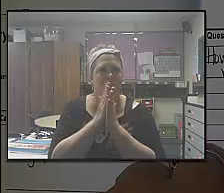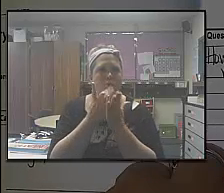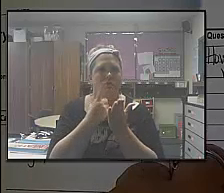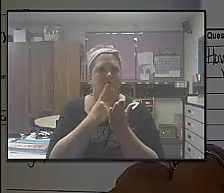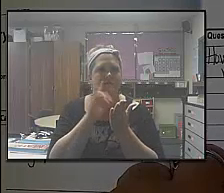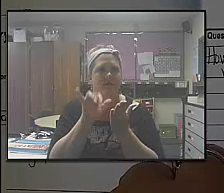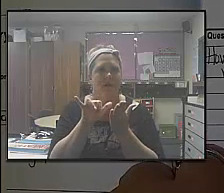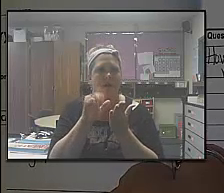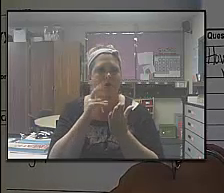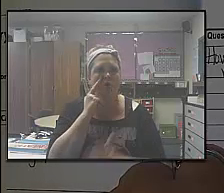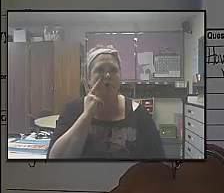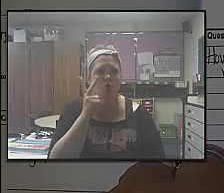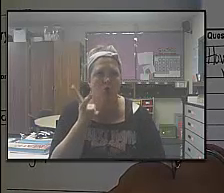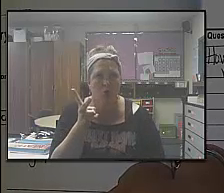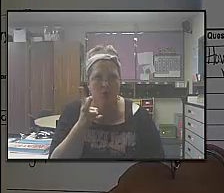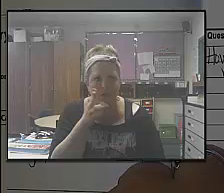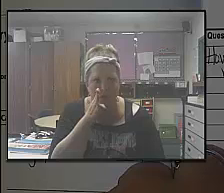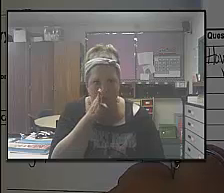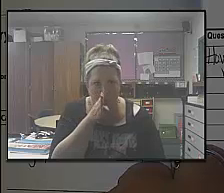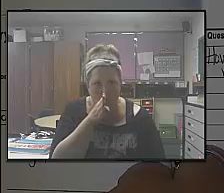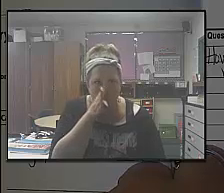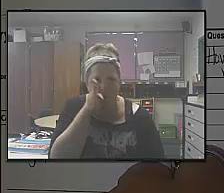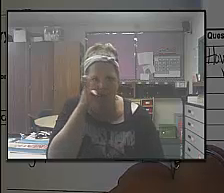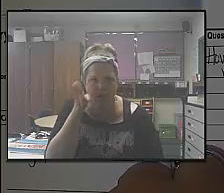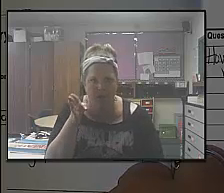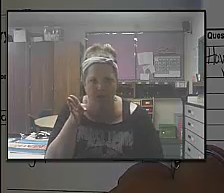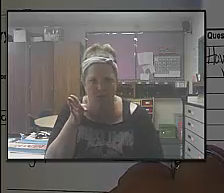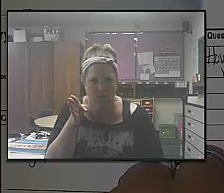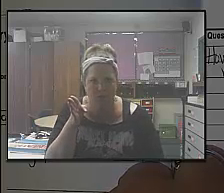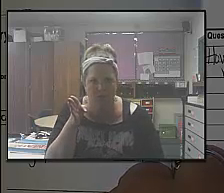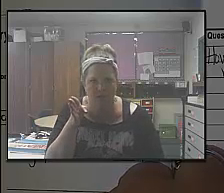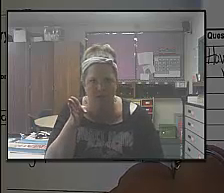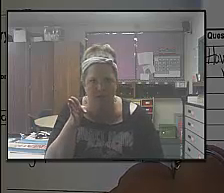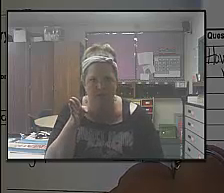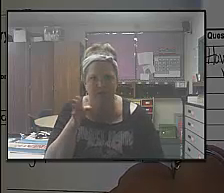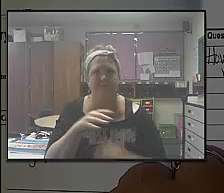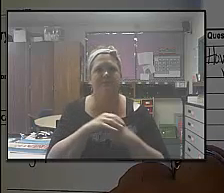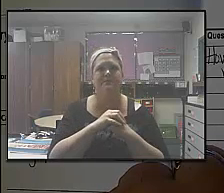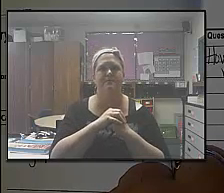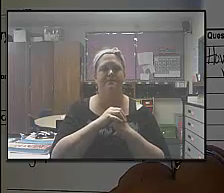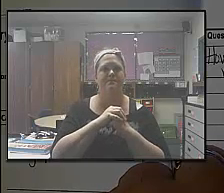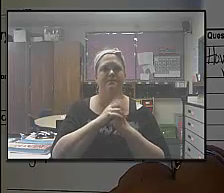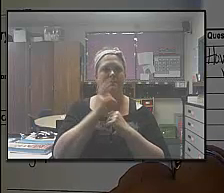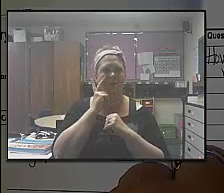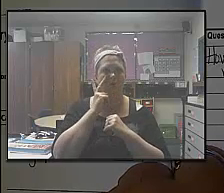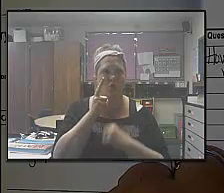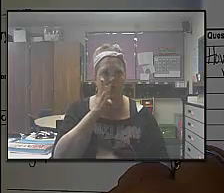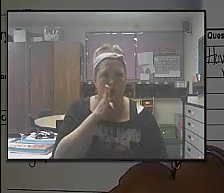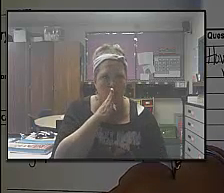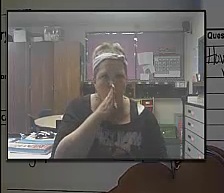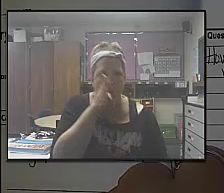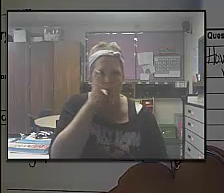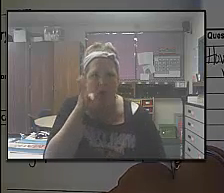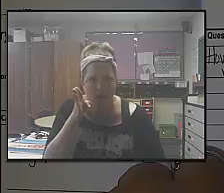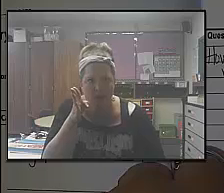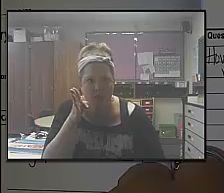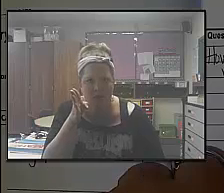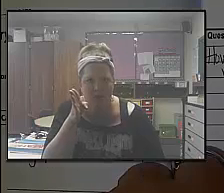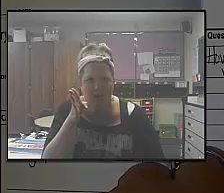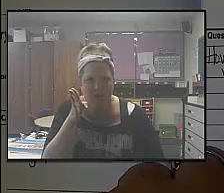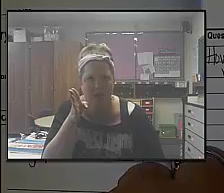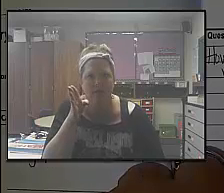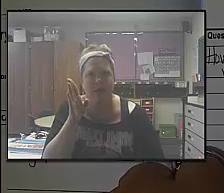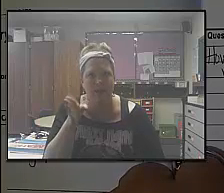hundreds. Add with hundreds. Right next and so on and so forth. Now let me show you something amazing. 5